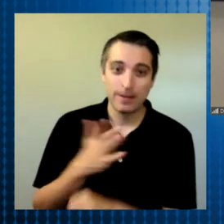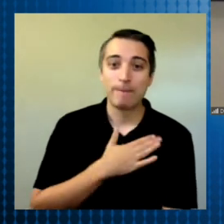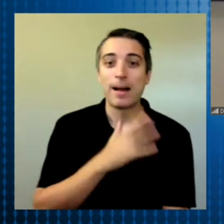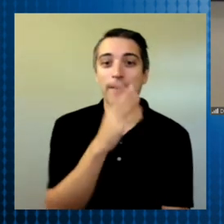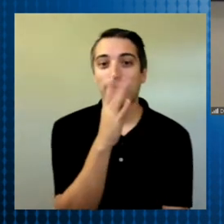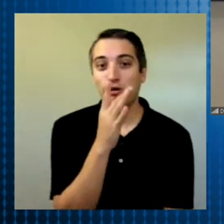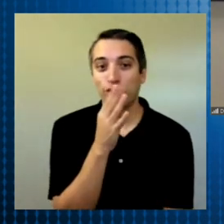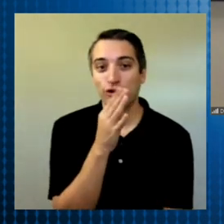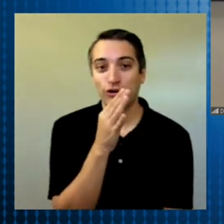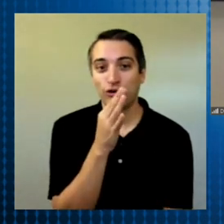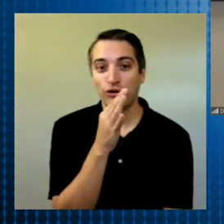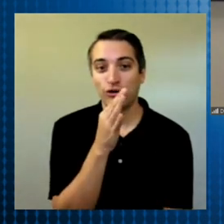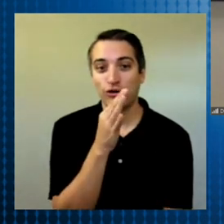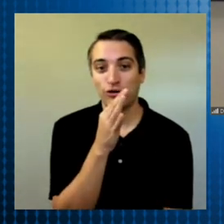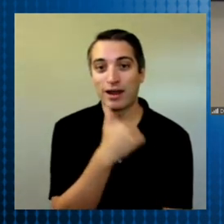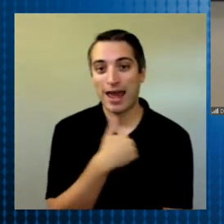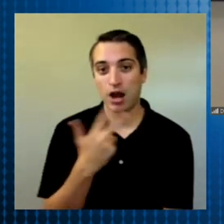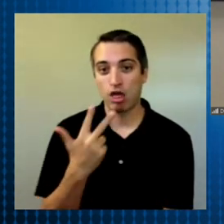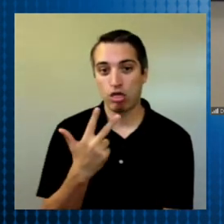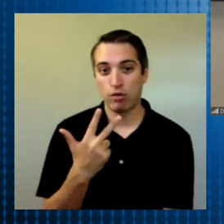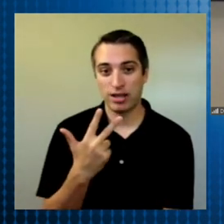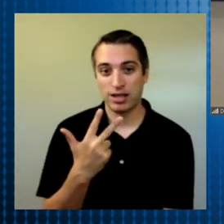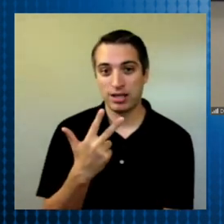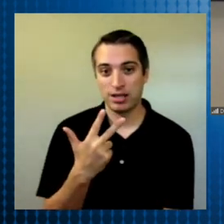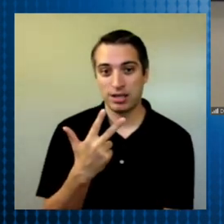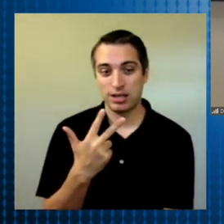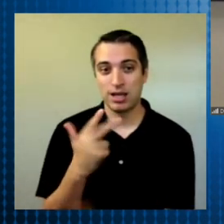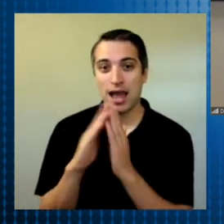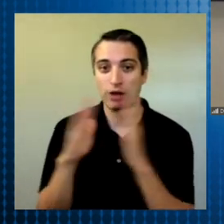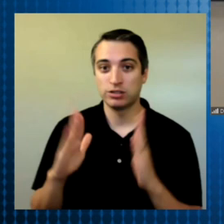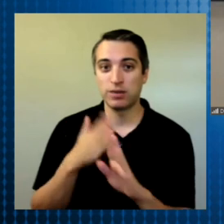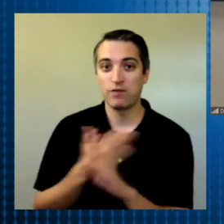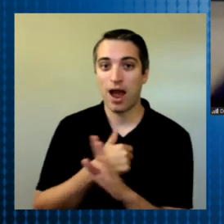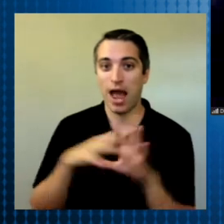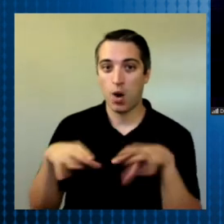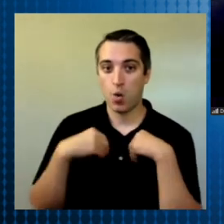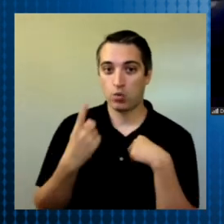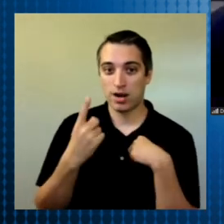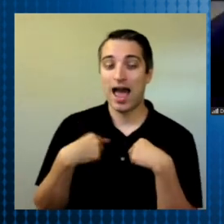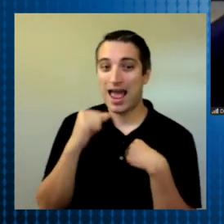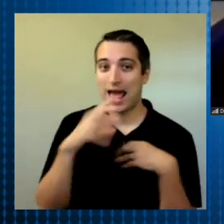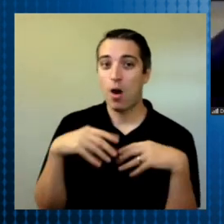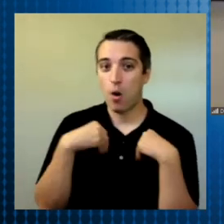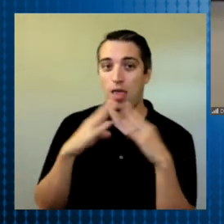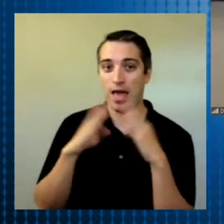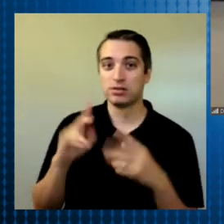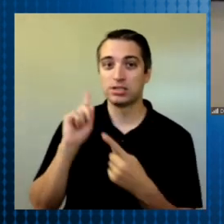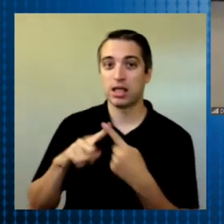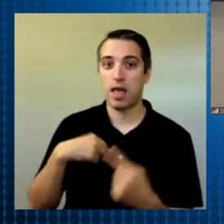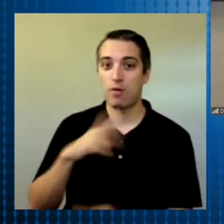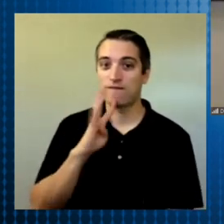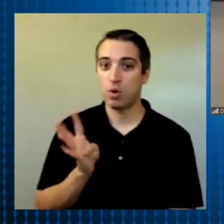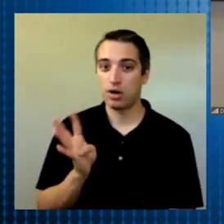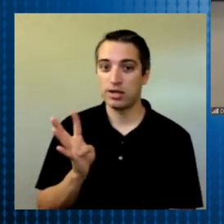my mother had three homes before I owned one. I didn't own a home until I was 40 some years of age. I didn't